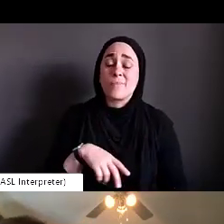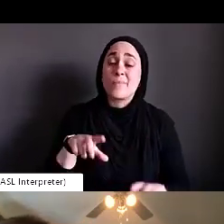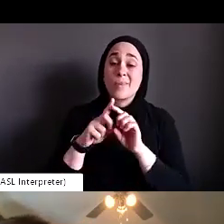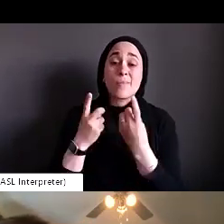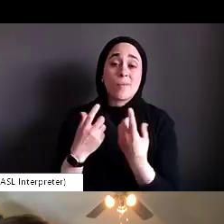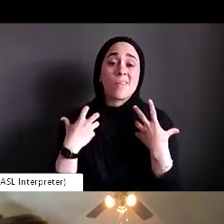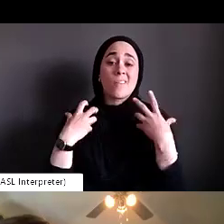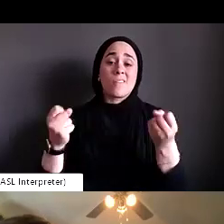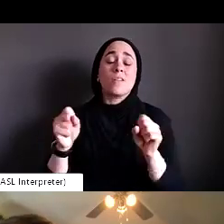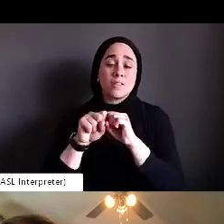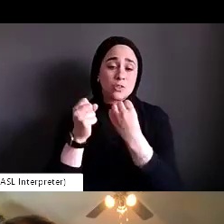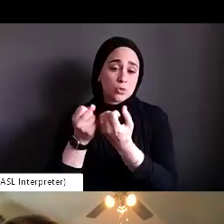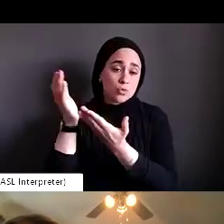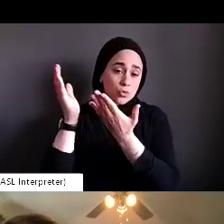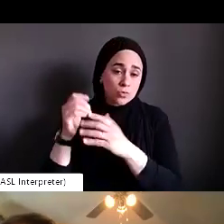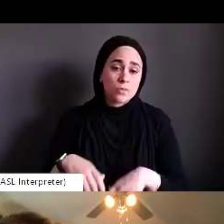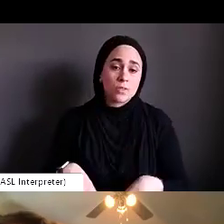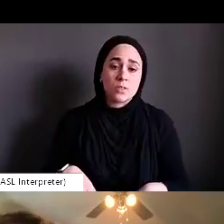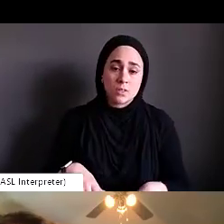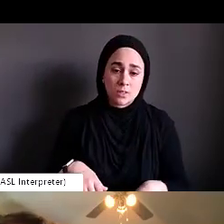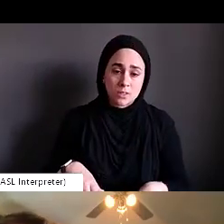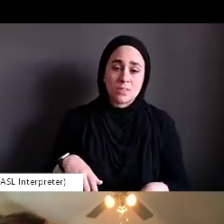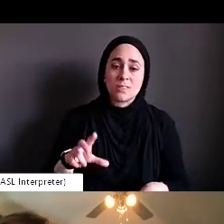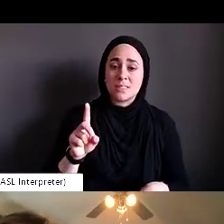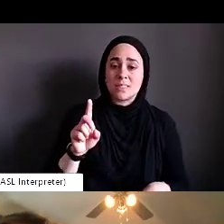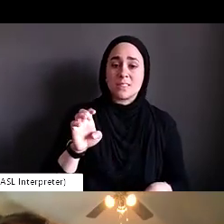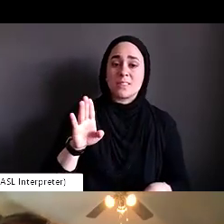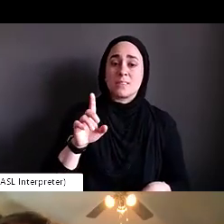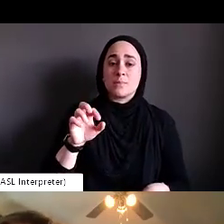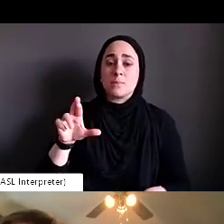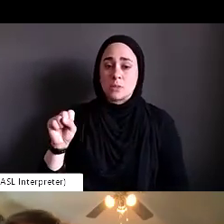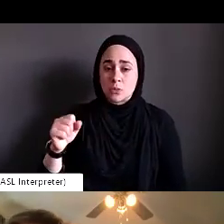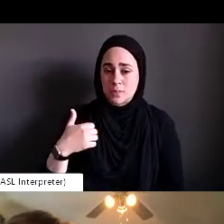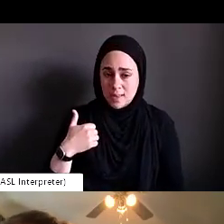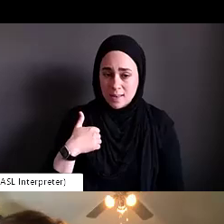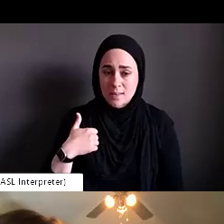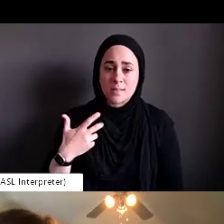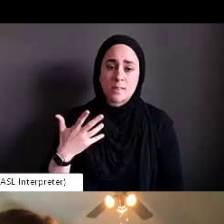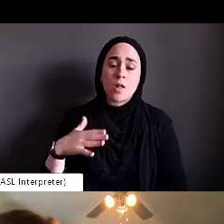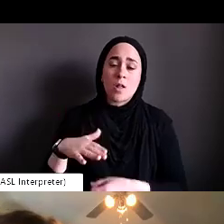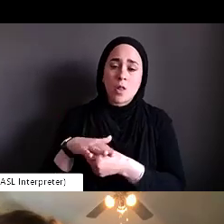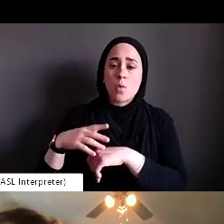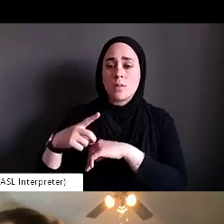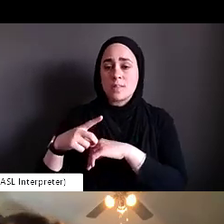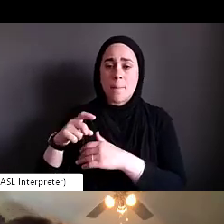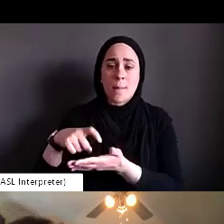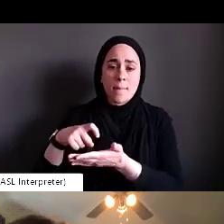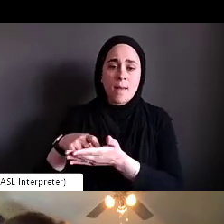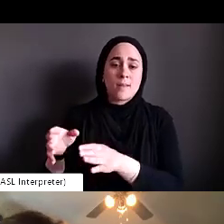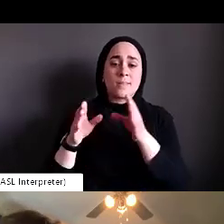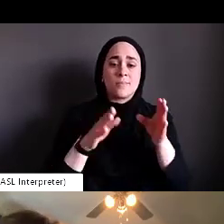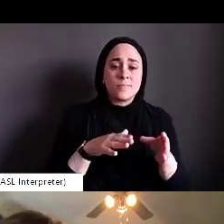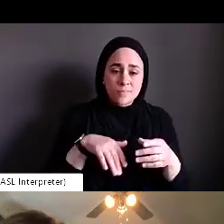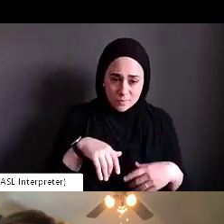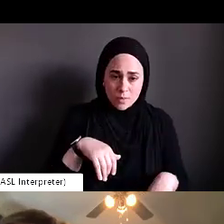Social Services, De Beers Canada, which is a local diamond mine, and Service Canada Horizons for Seniors have each